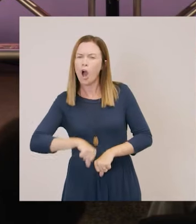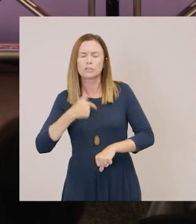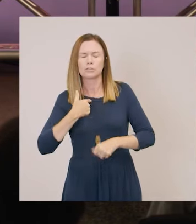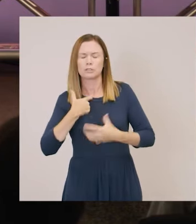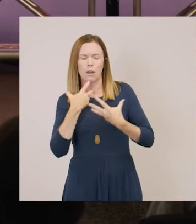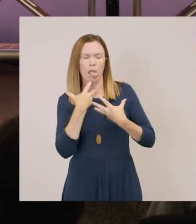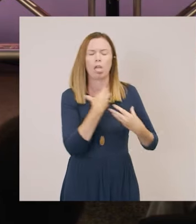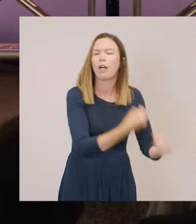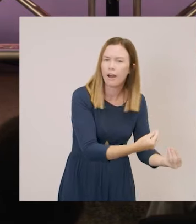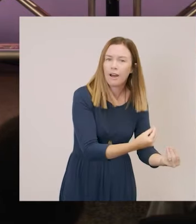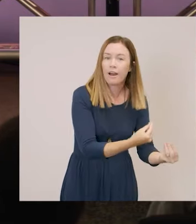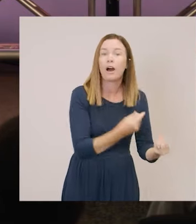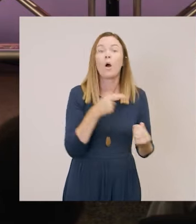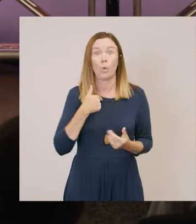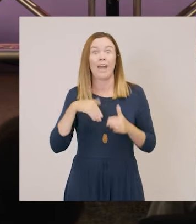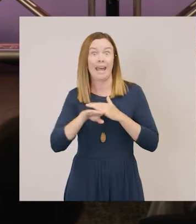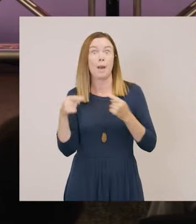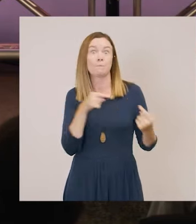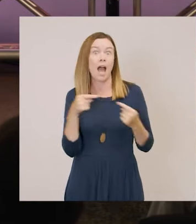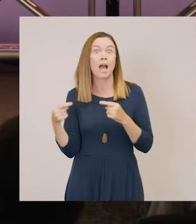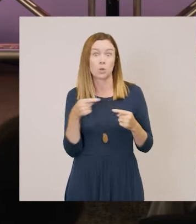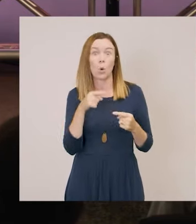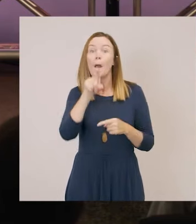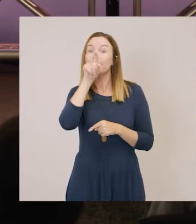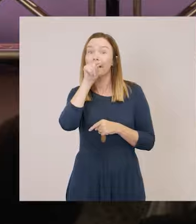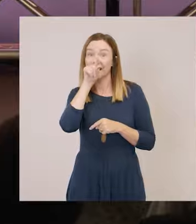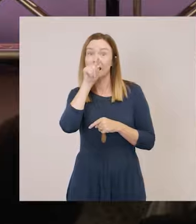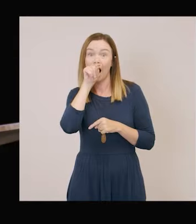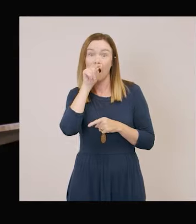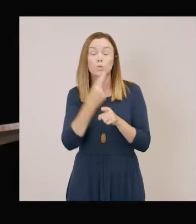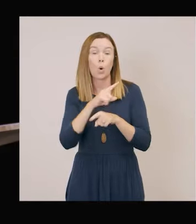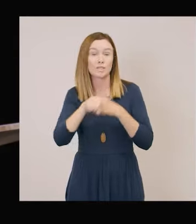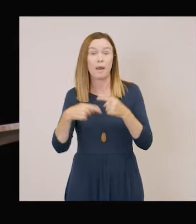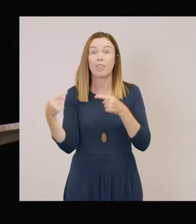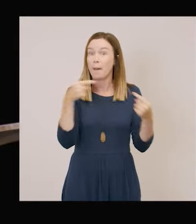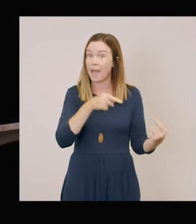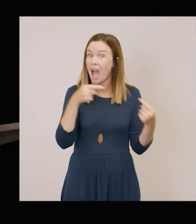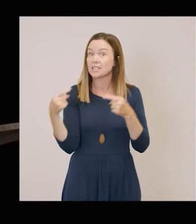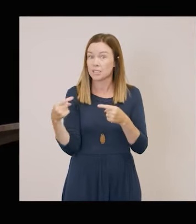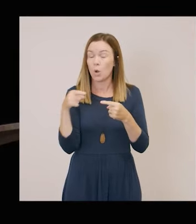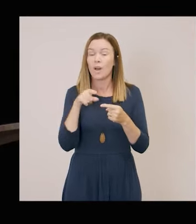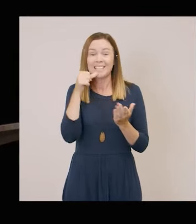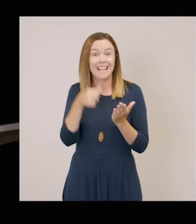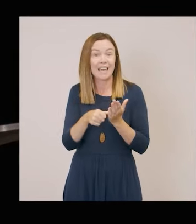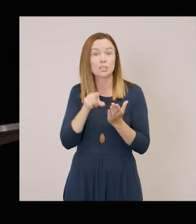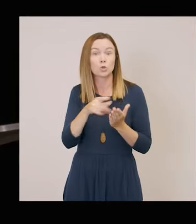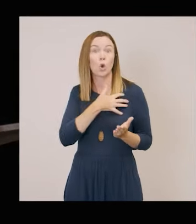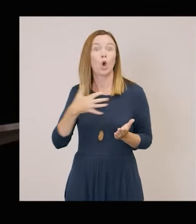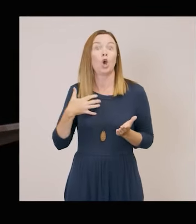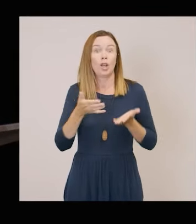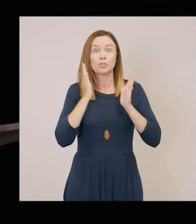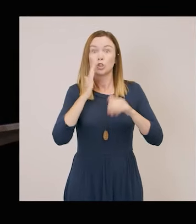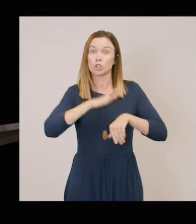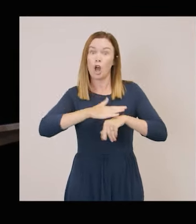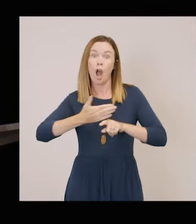it. Peter talks about it in his letters to the early church. He says, stay